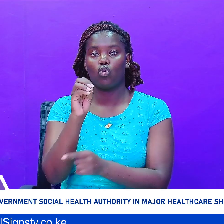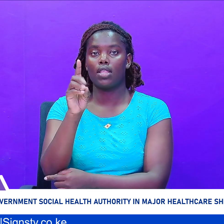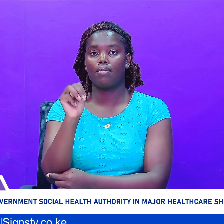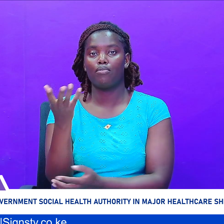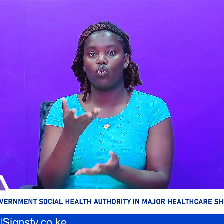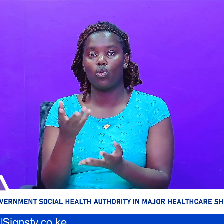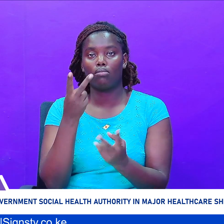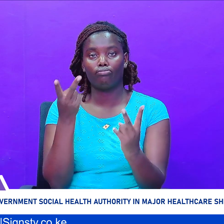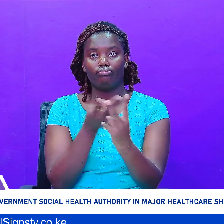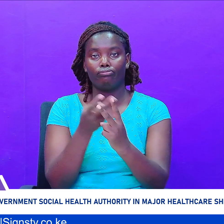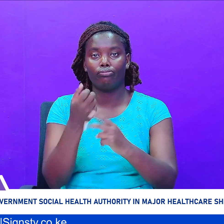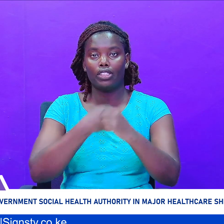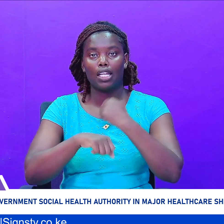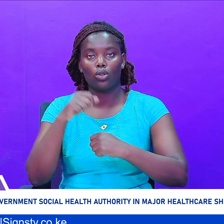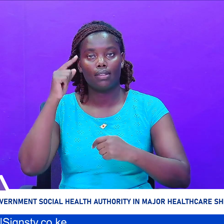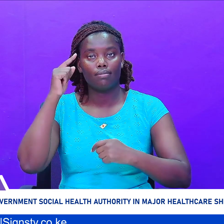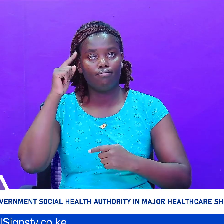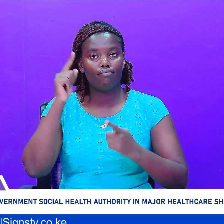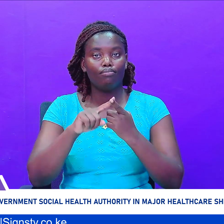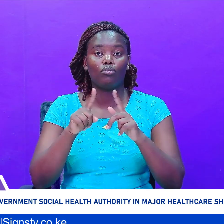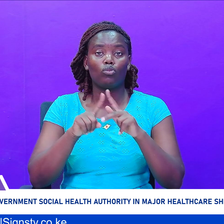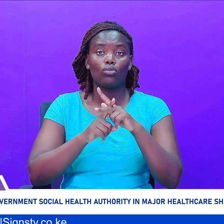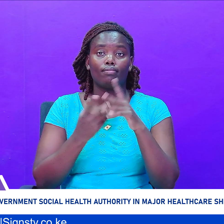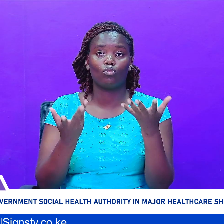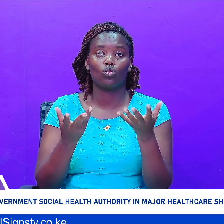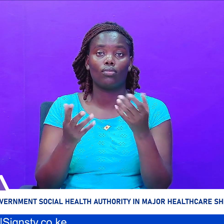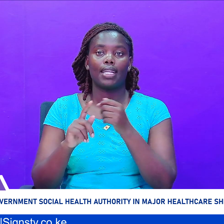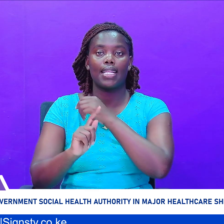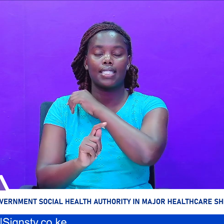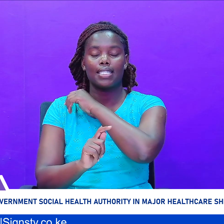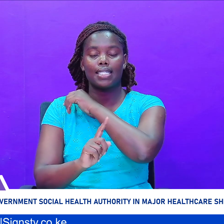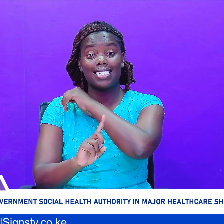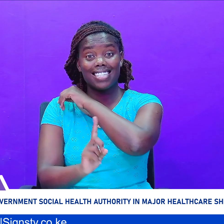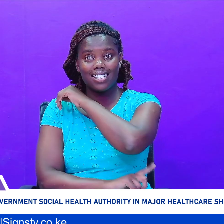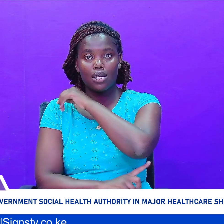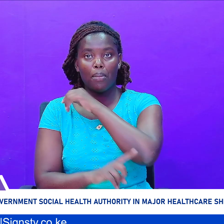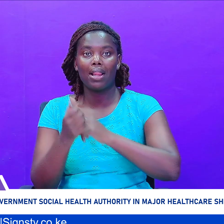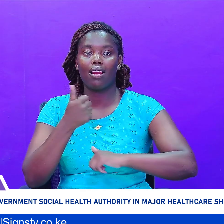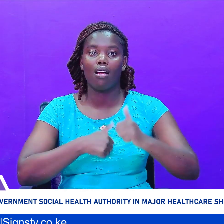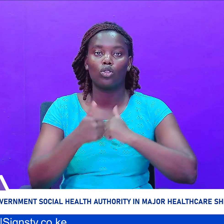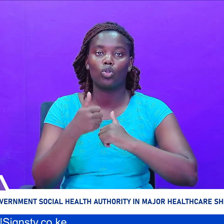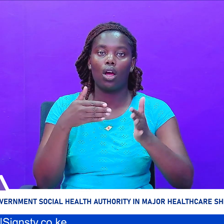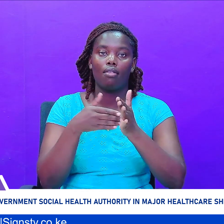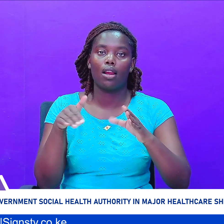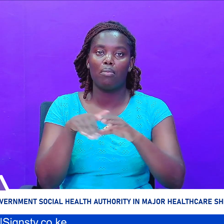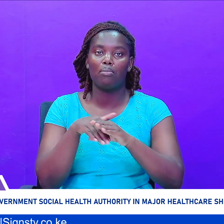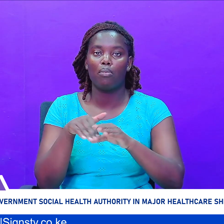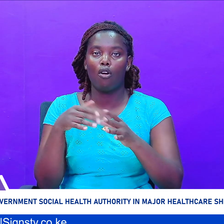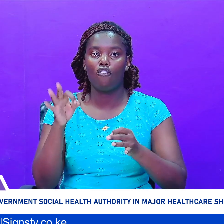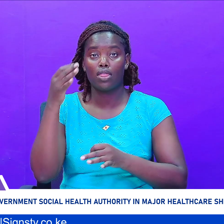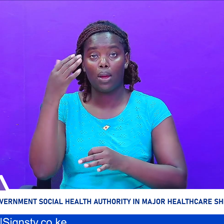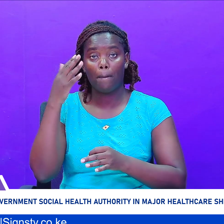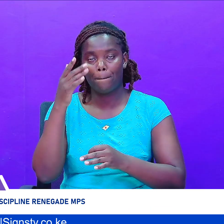United Democratic Alliance, UDA, and the opposition Orange Democratic Movement,